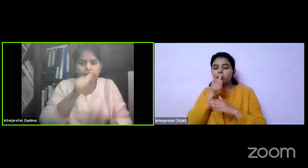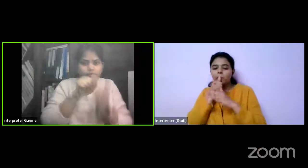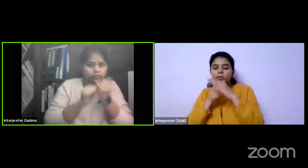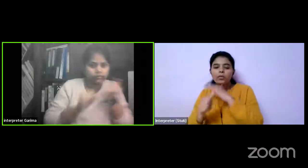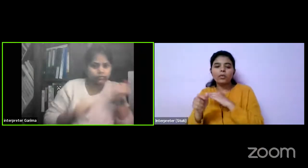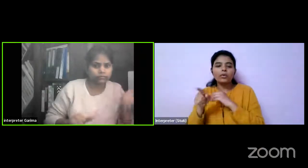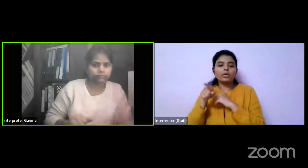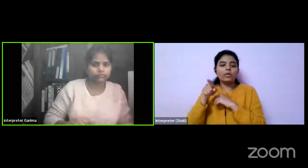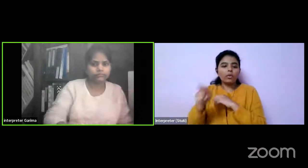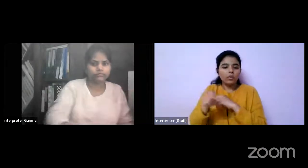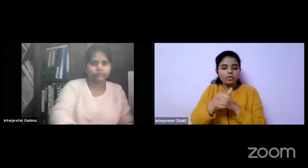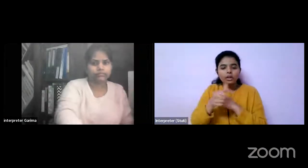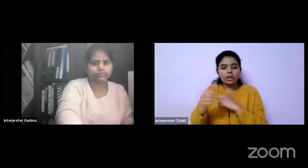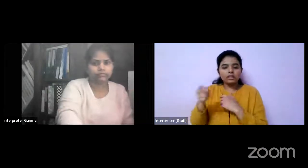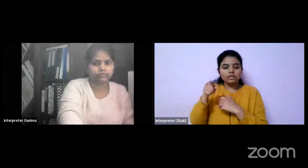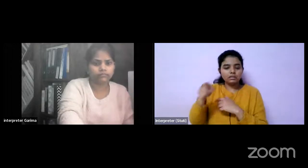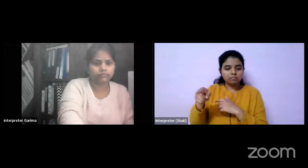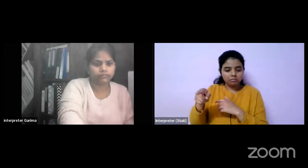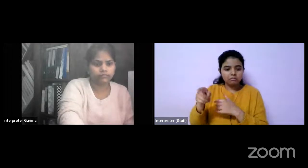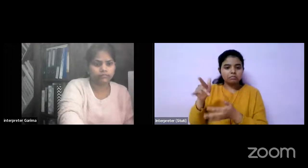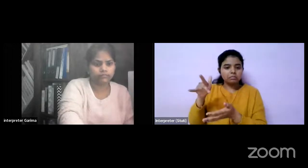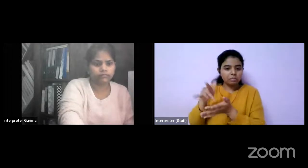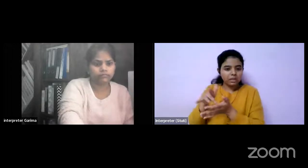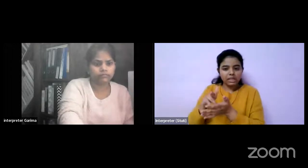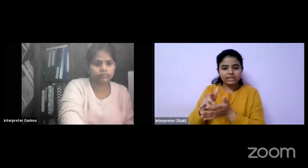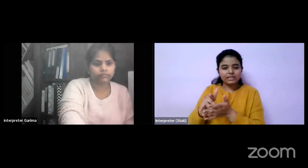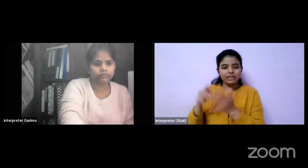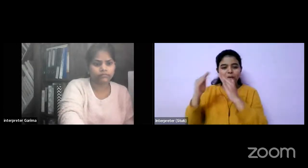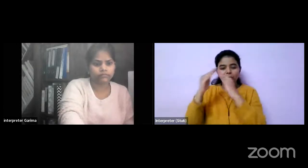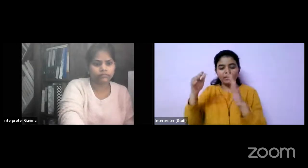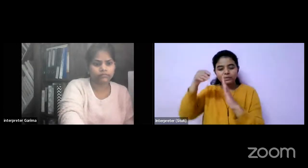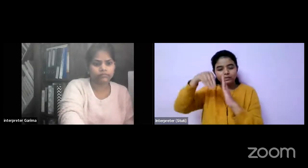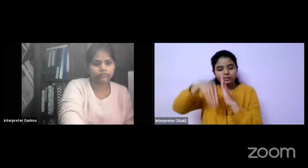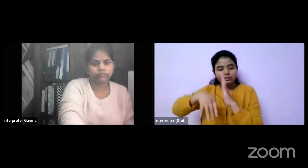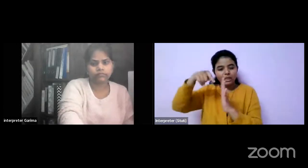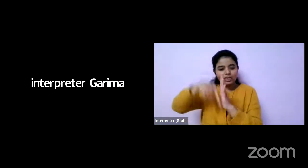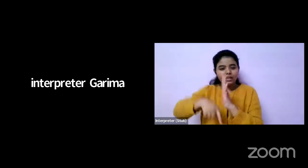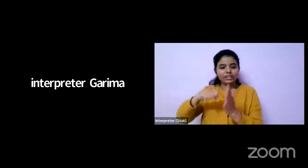in an attic apartment by her husband.